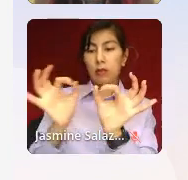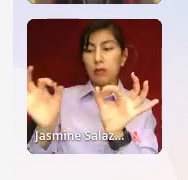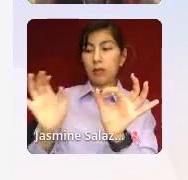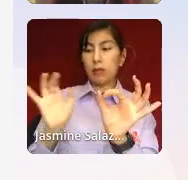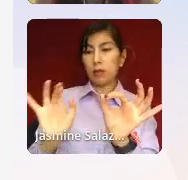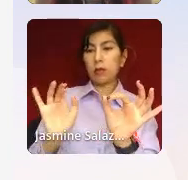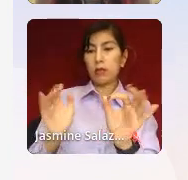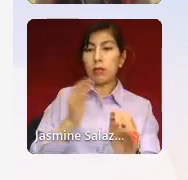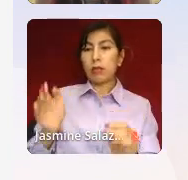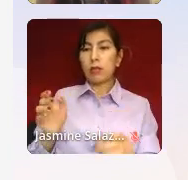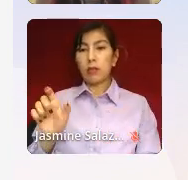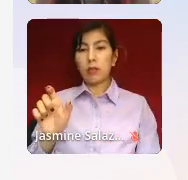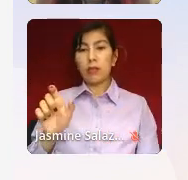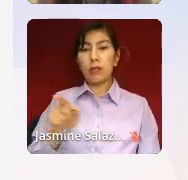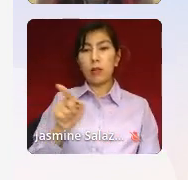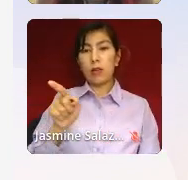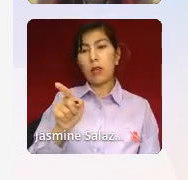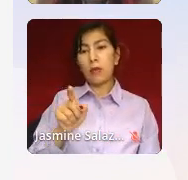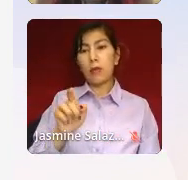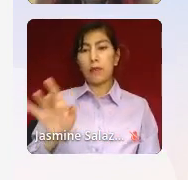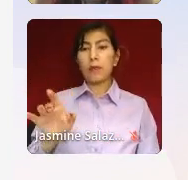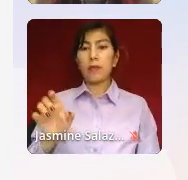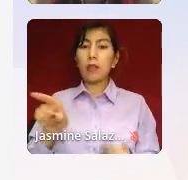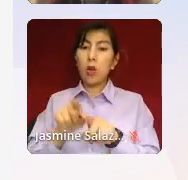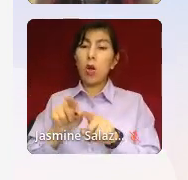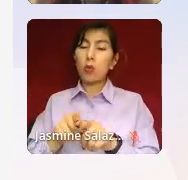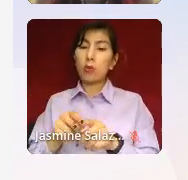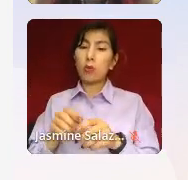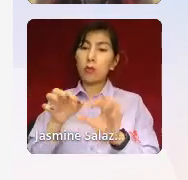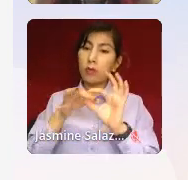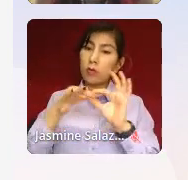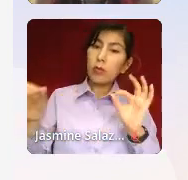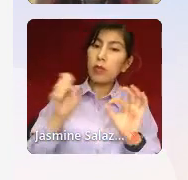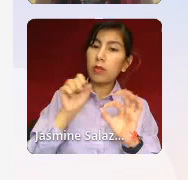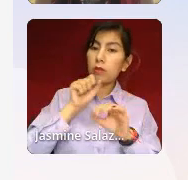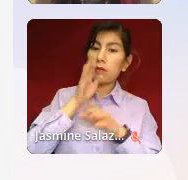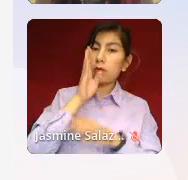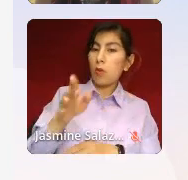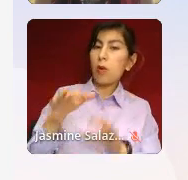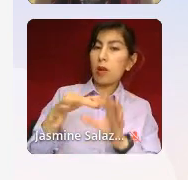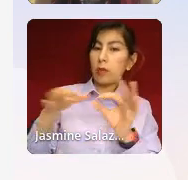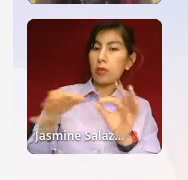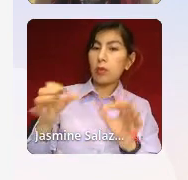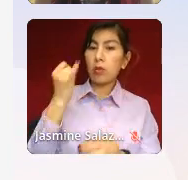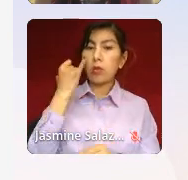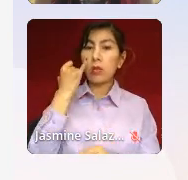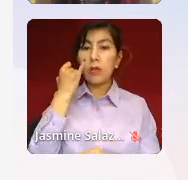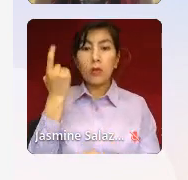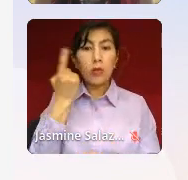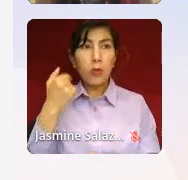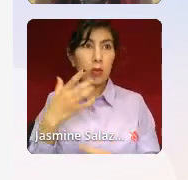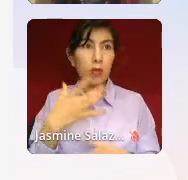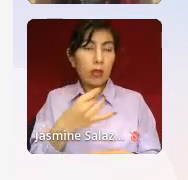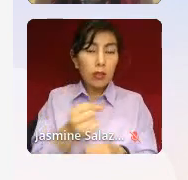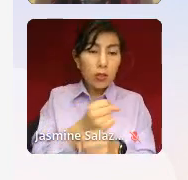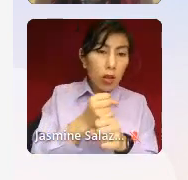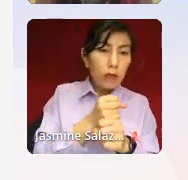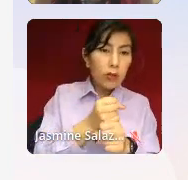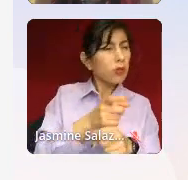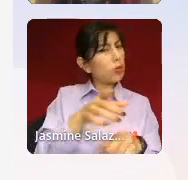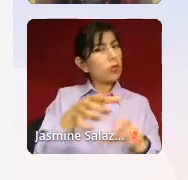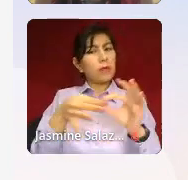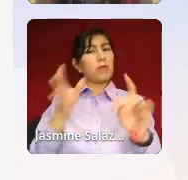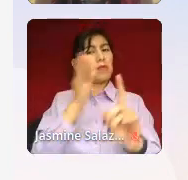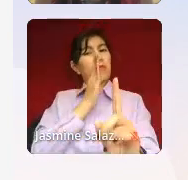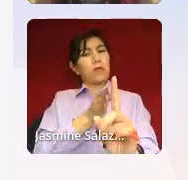you can also send a direct message to that person. So somebody who likes coffee, you can send them a direct message.